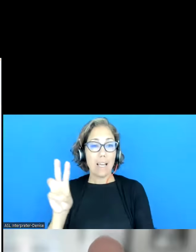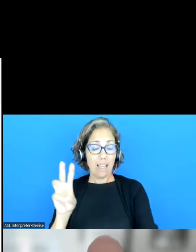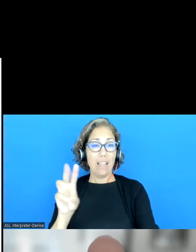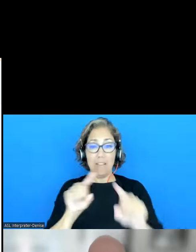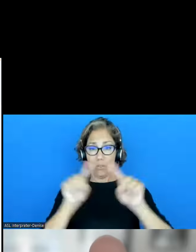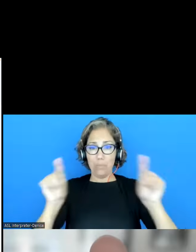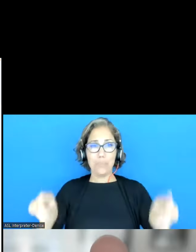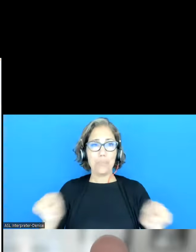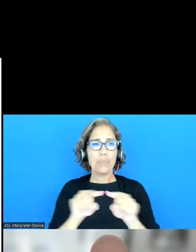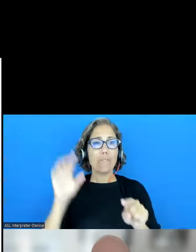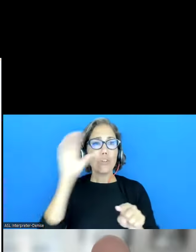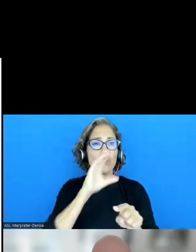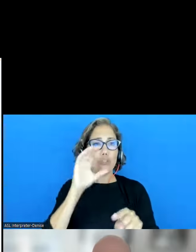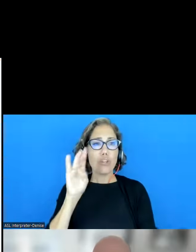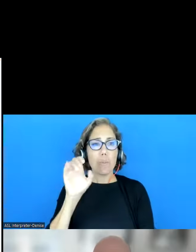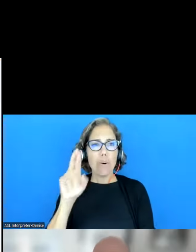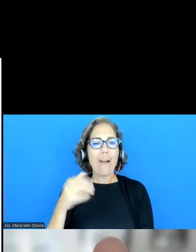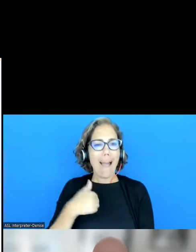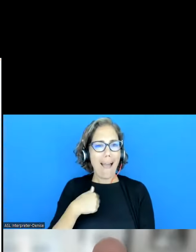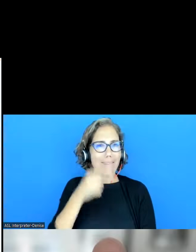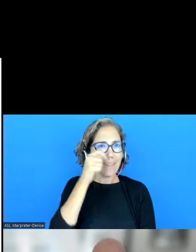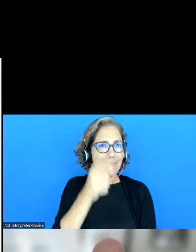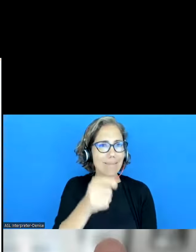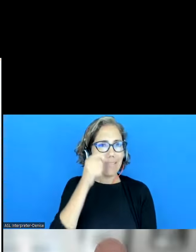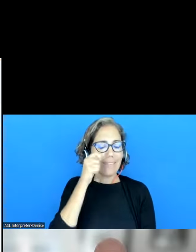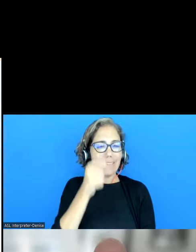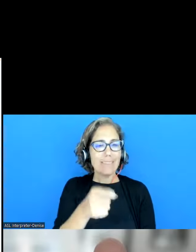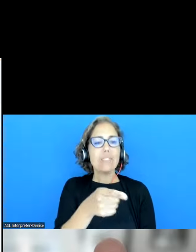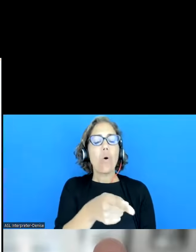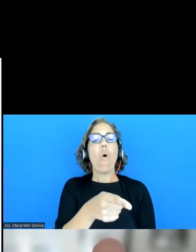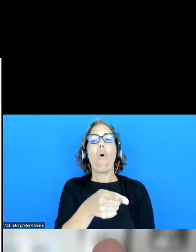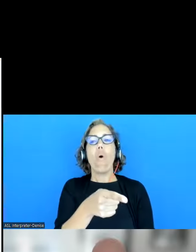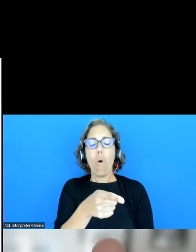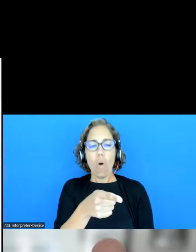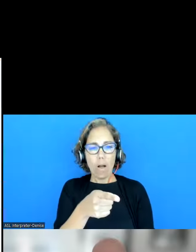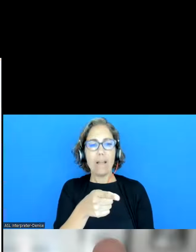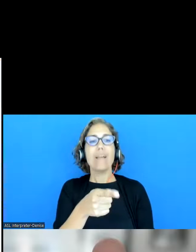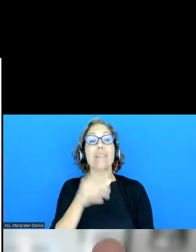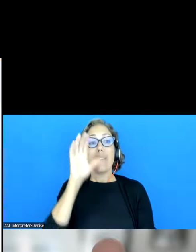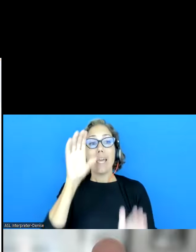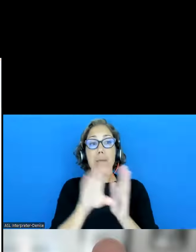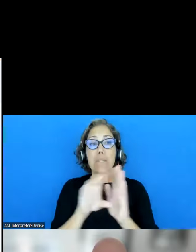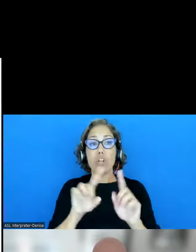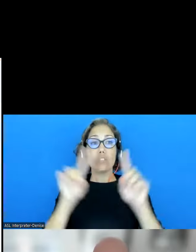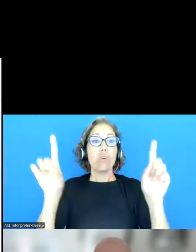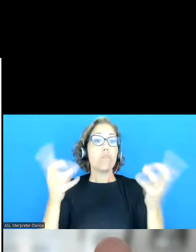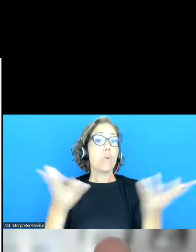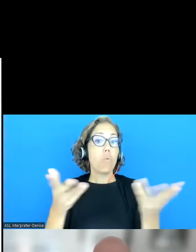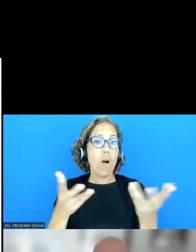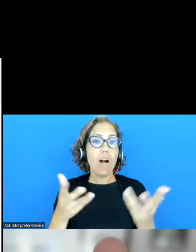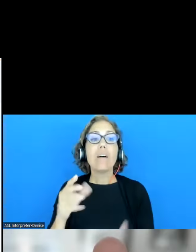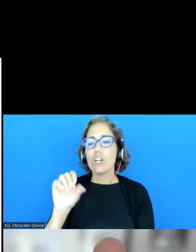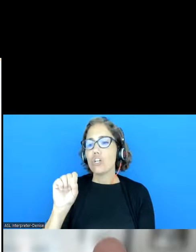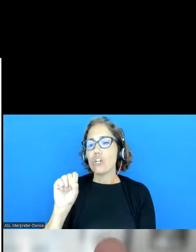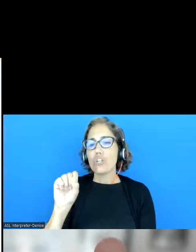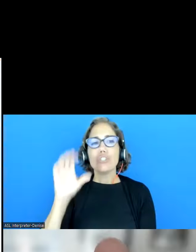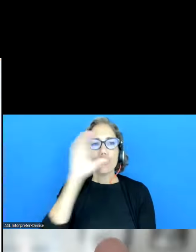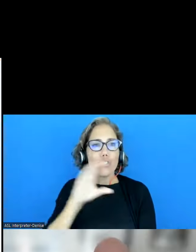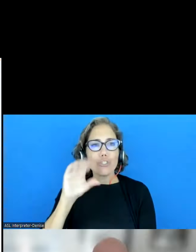has that magnifying glass icon. And so in that case, the image alternative there should be something like search,